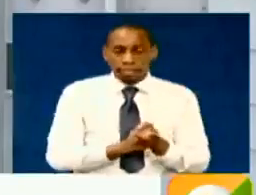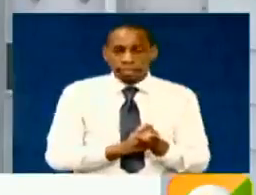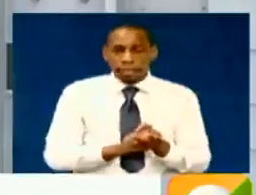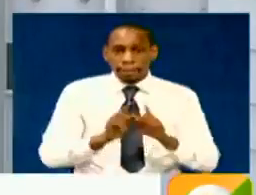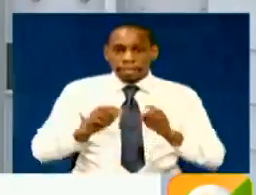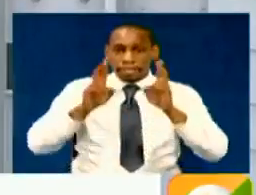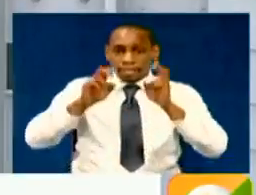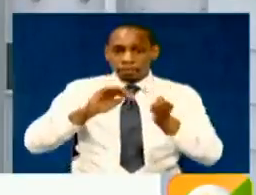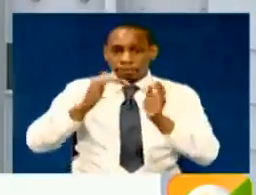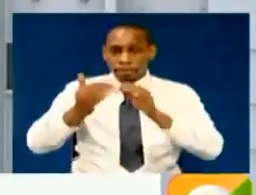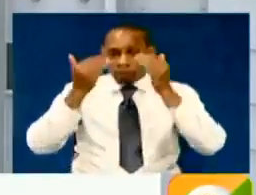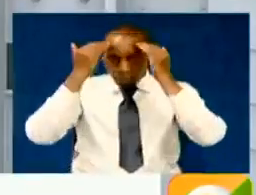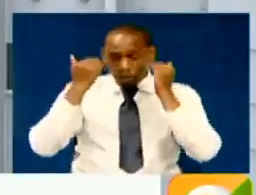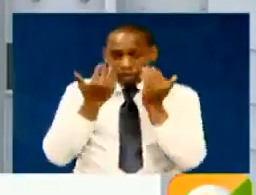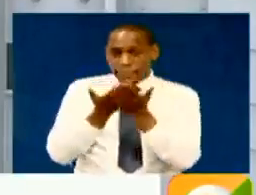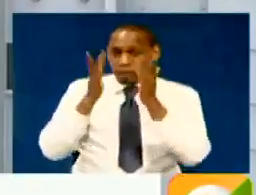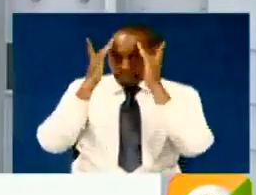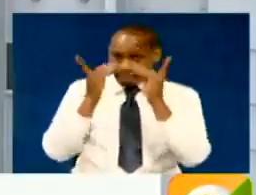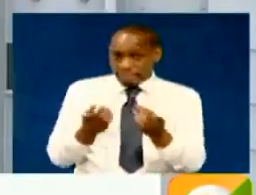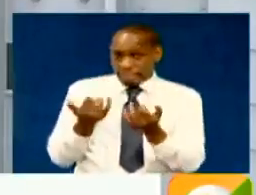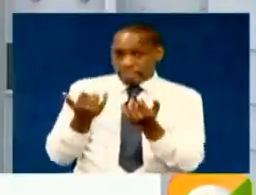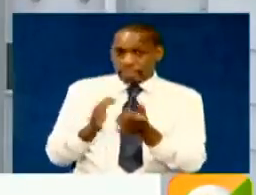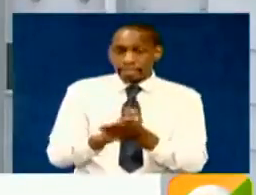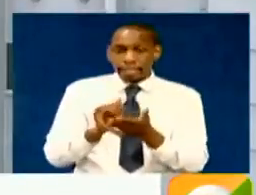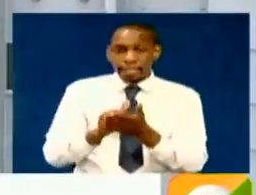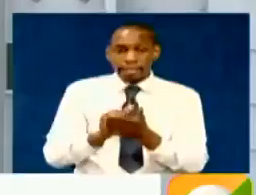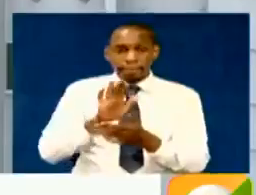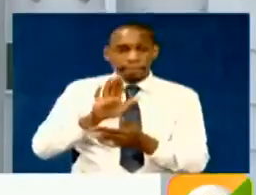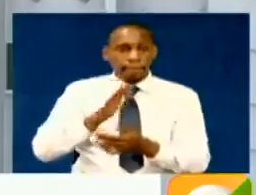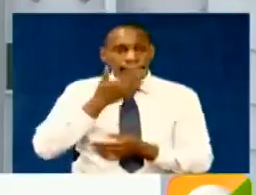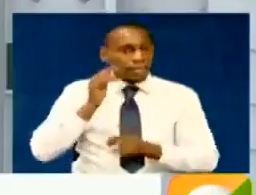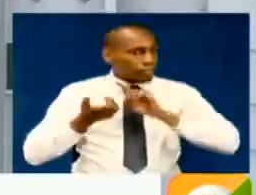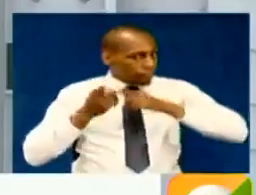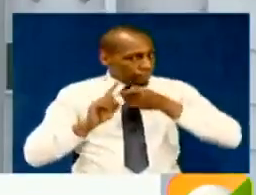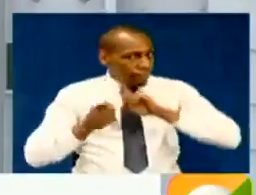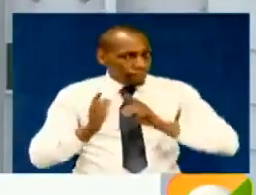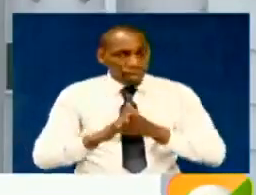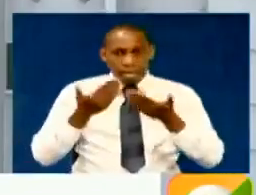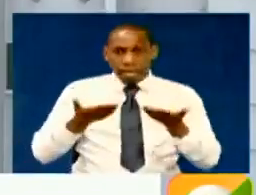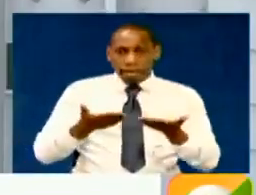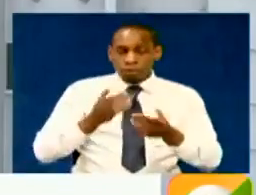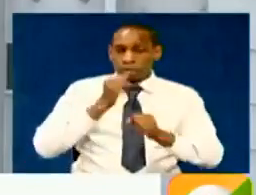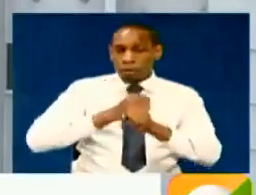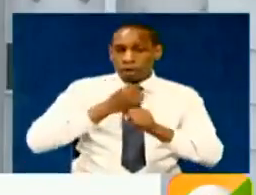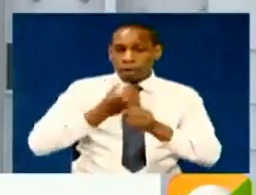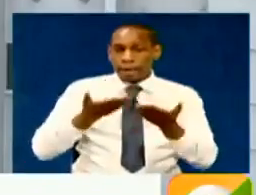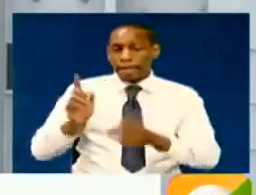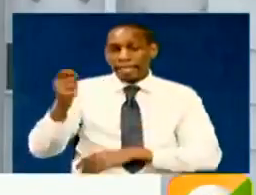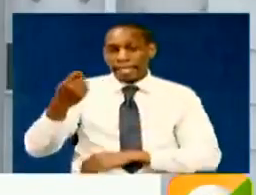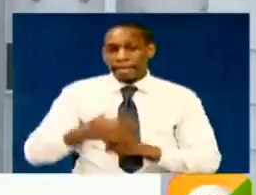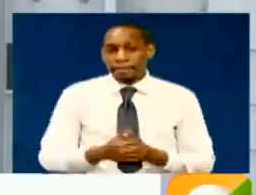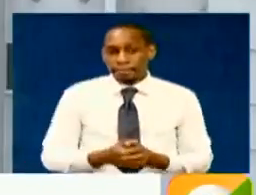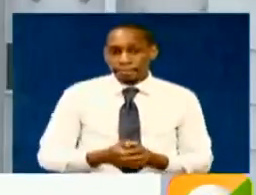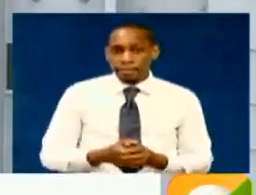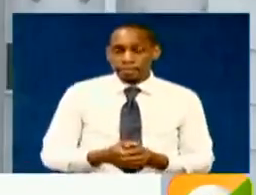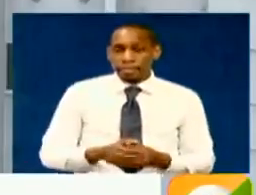is a matter the Court of Appeal will now have to decide, it should give us pause for thought on how we do things in this country.